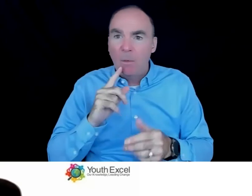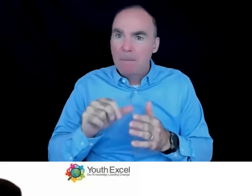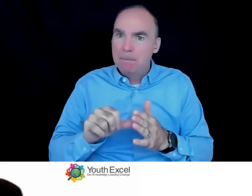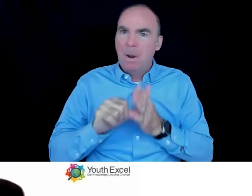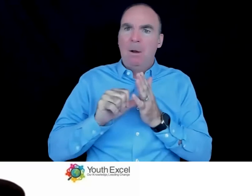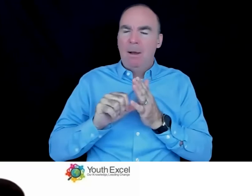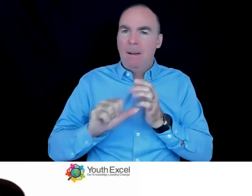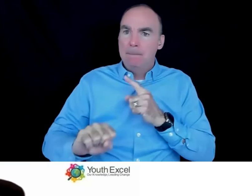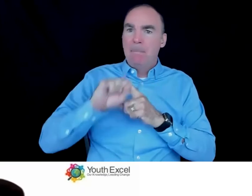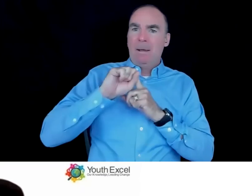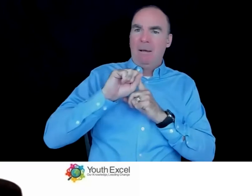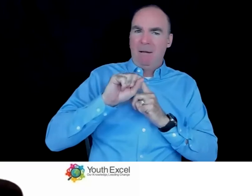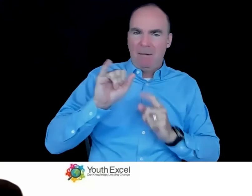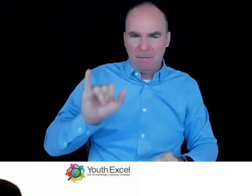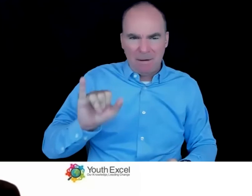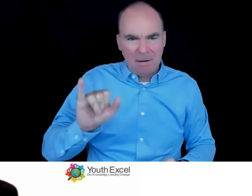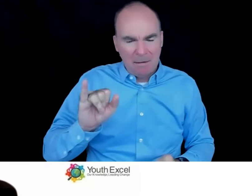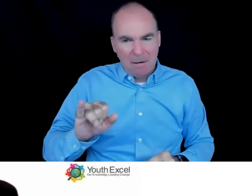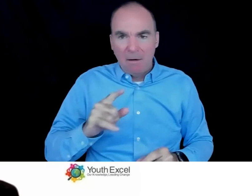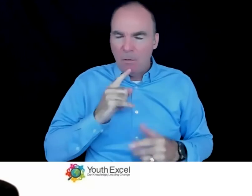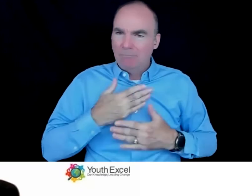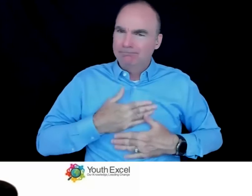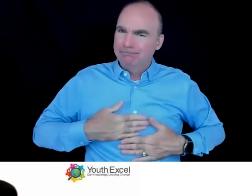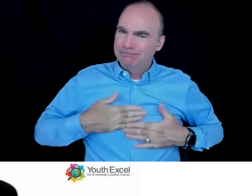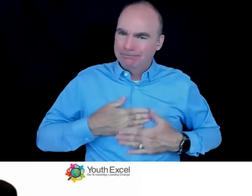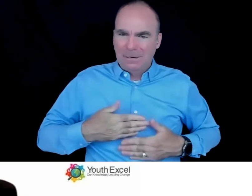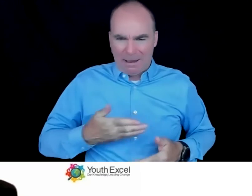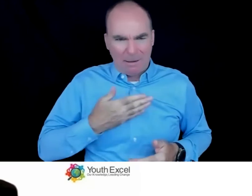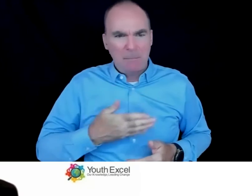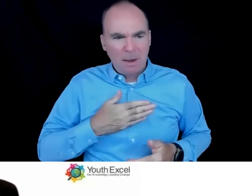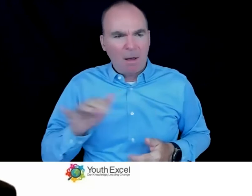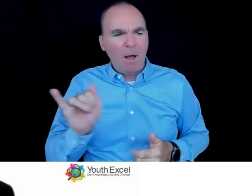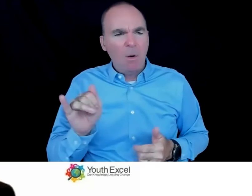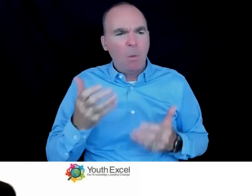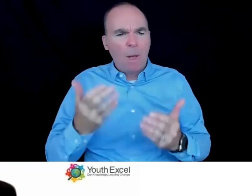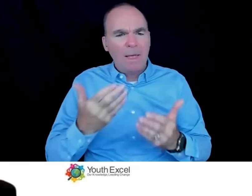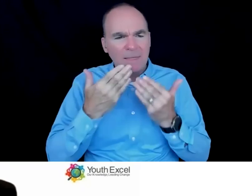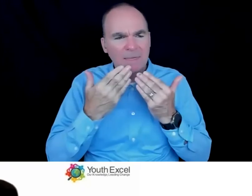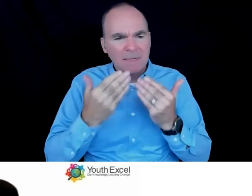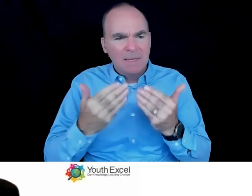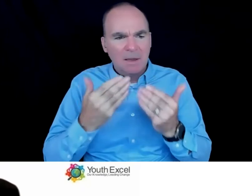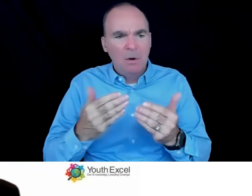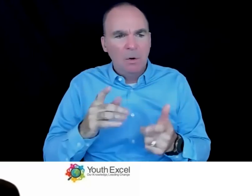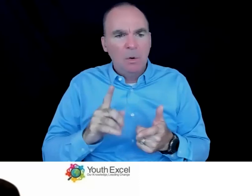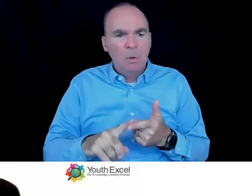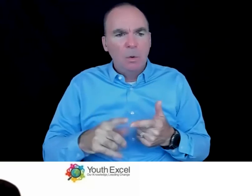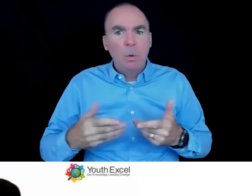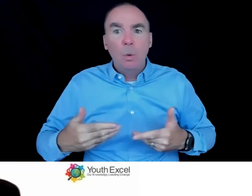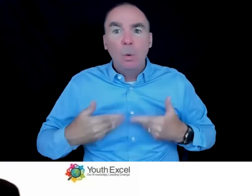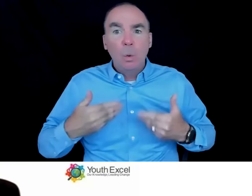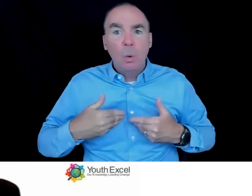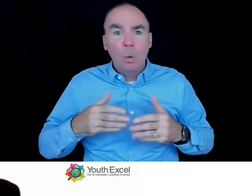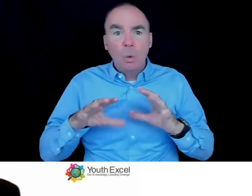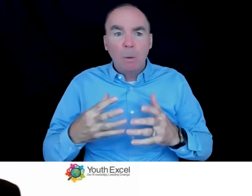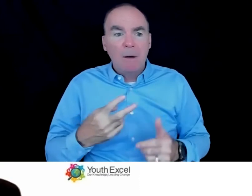and spectacular. I was really pleased and glad to sit in. I also want to say a big thank you to the youth represented through the Youth